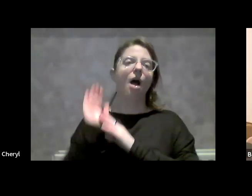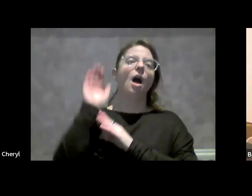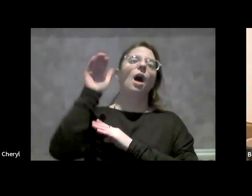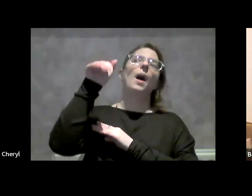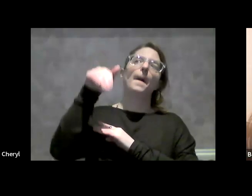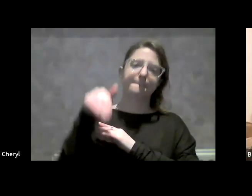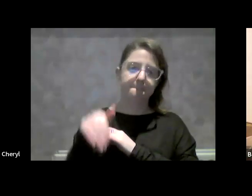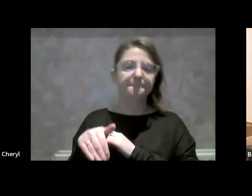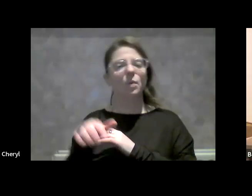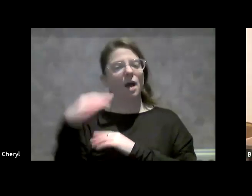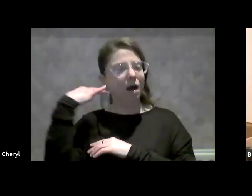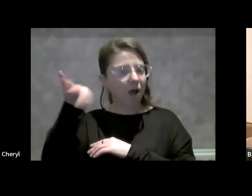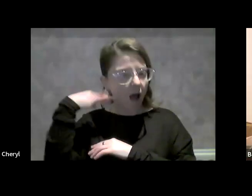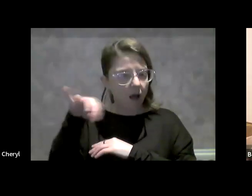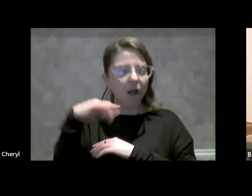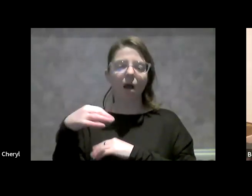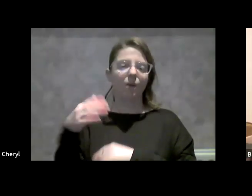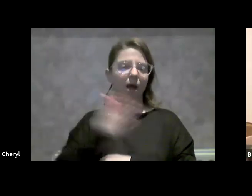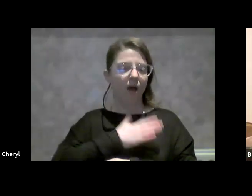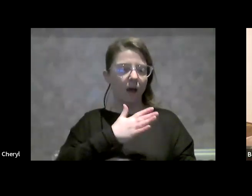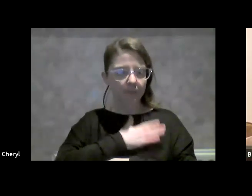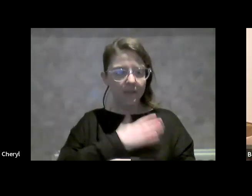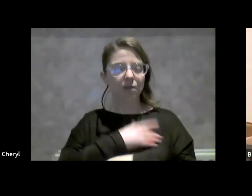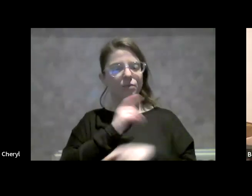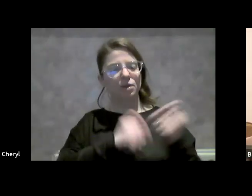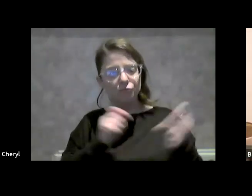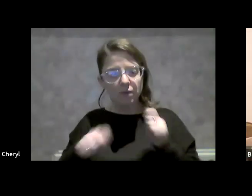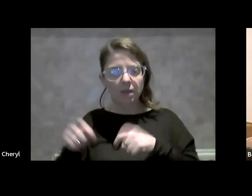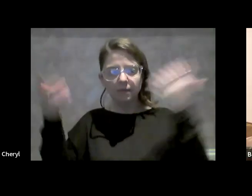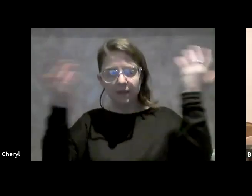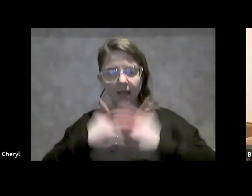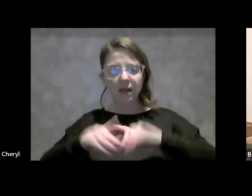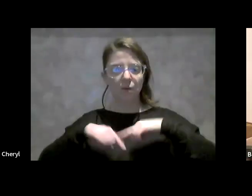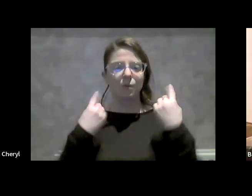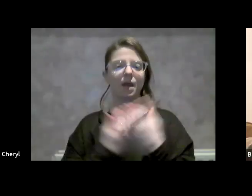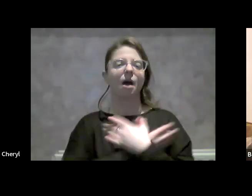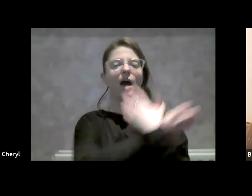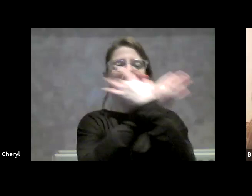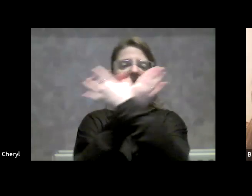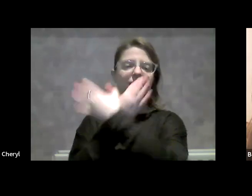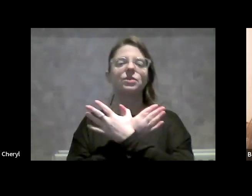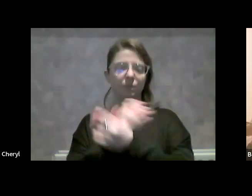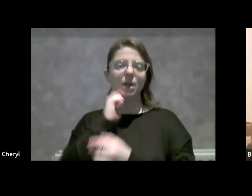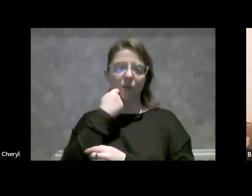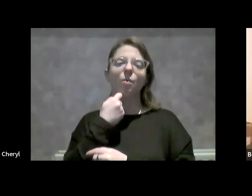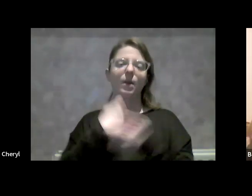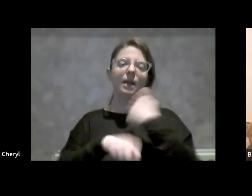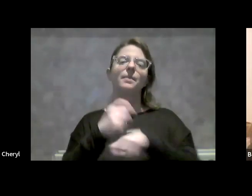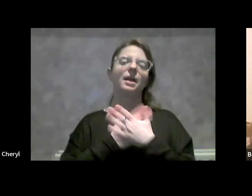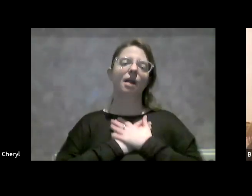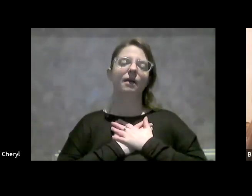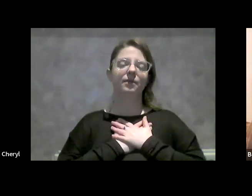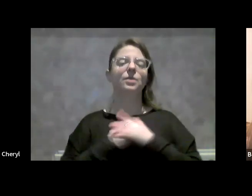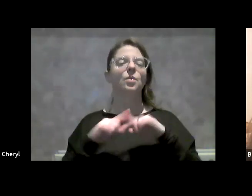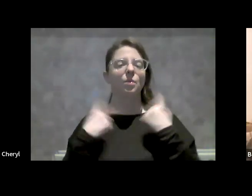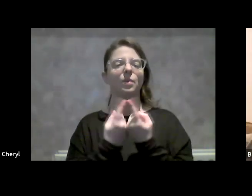We are Gaga. We are the heartbeat and the rhythm of the night. We are angels and we will be loved. We will